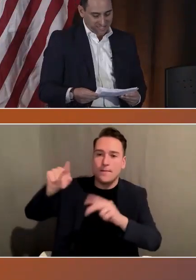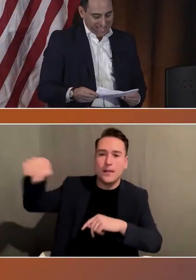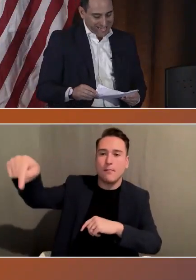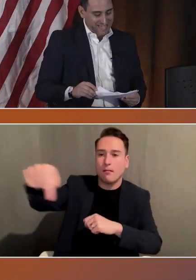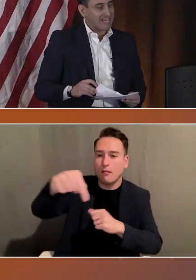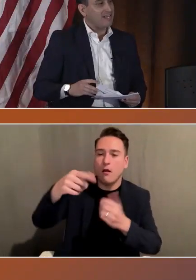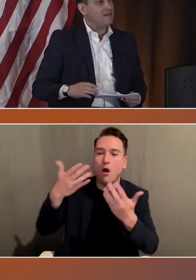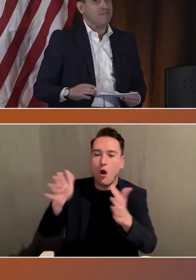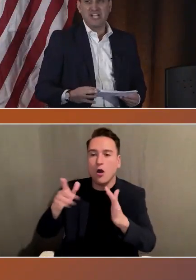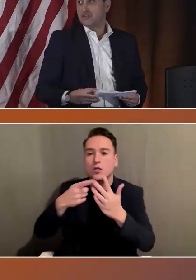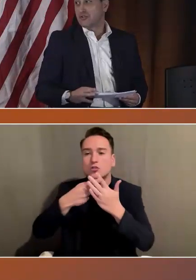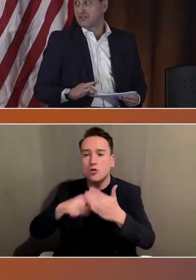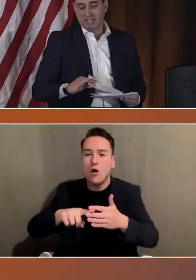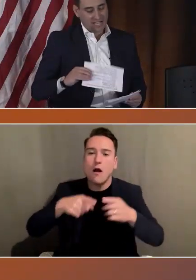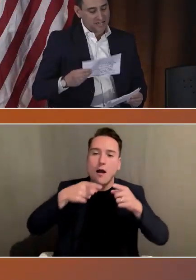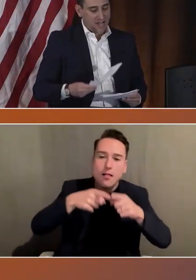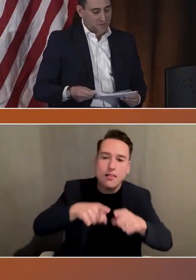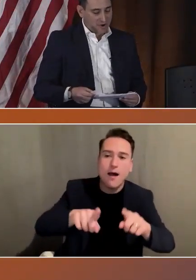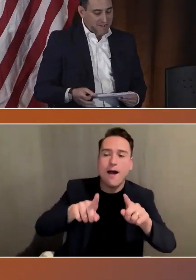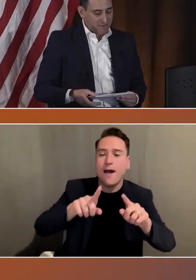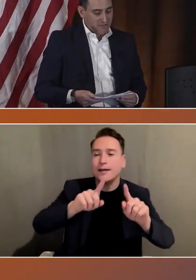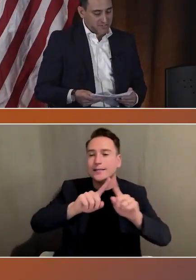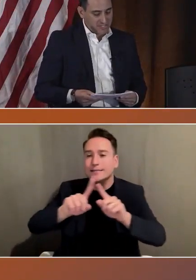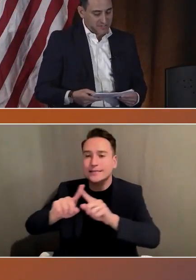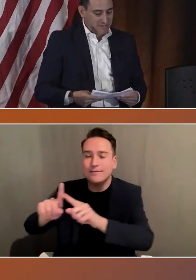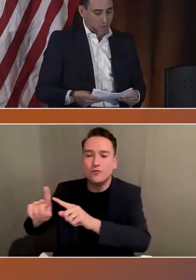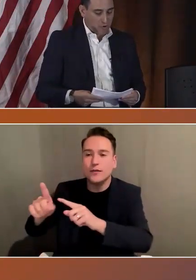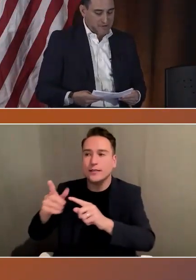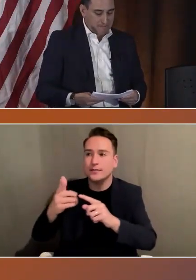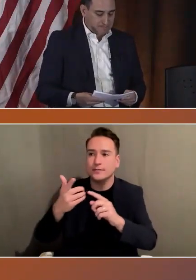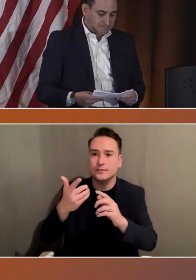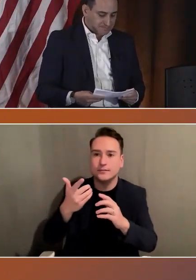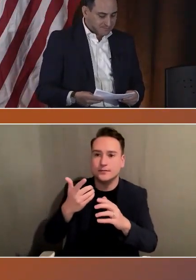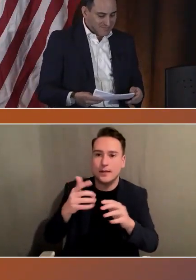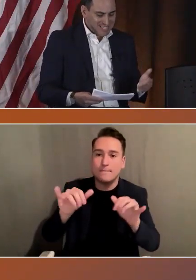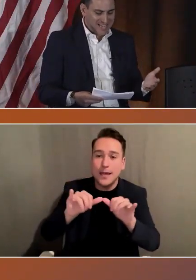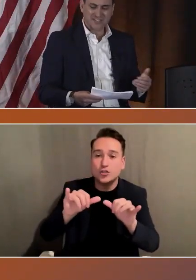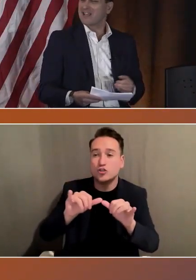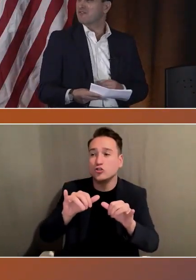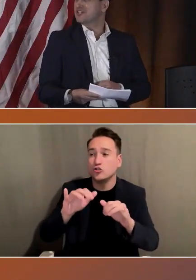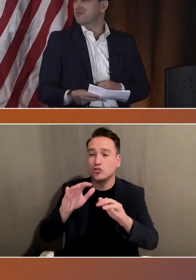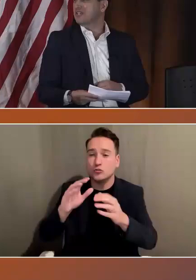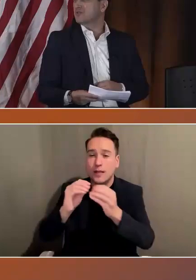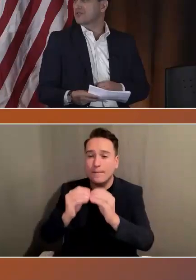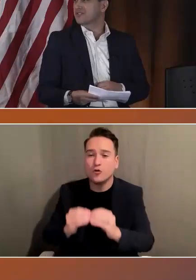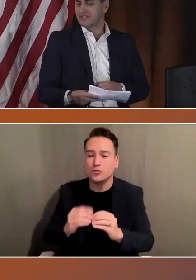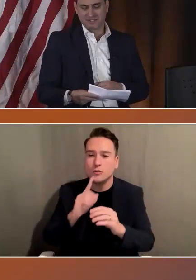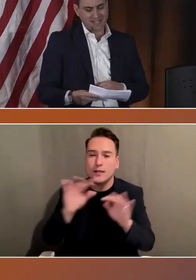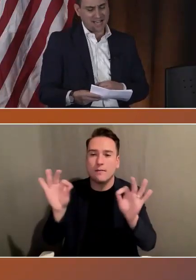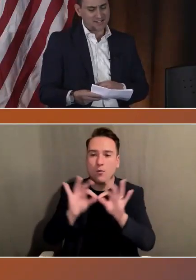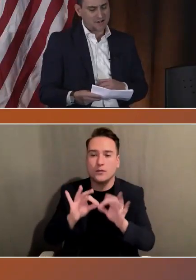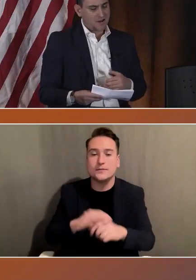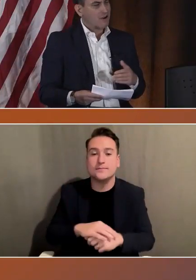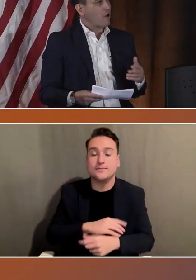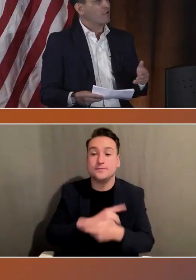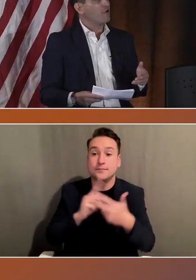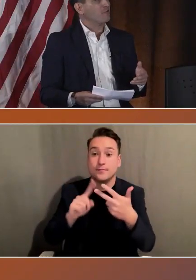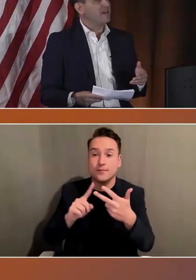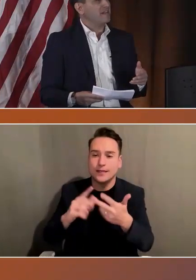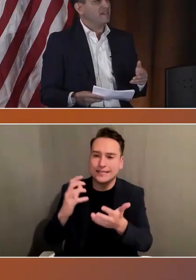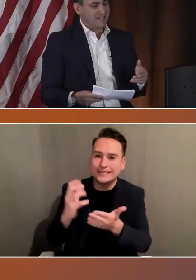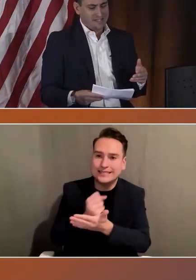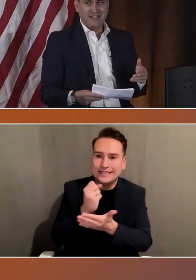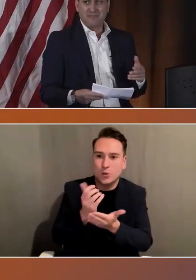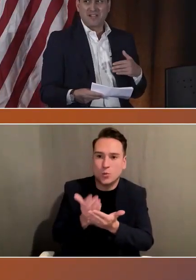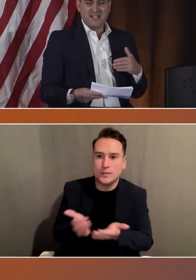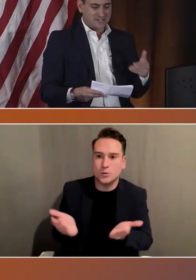started. Aligning measures and other efforts is important. Next, leveraging resources that are